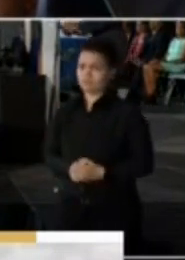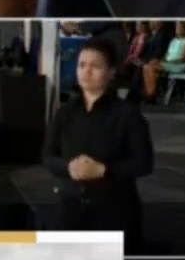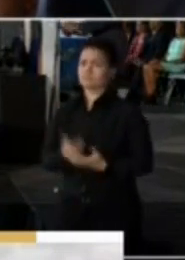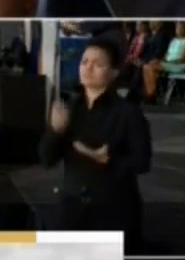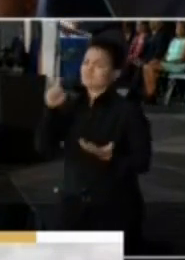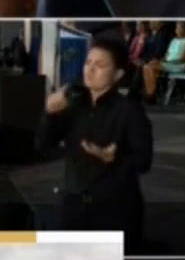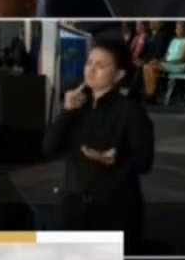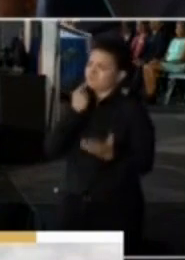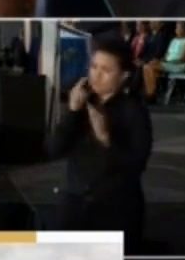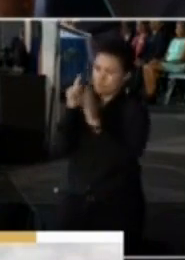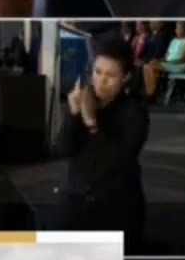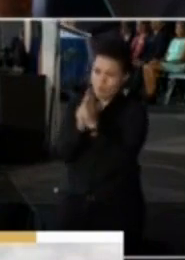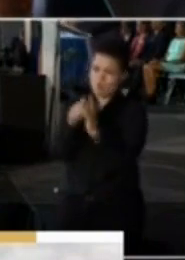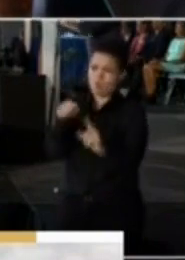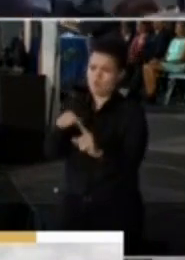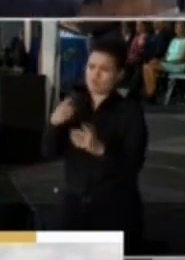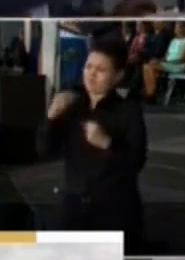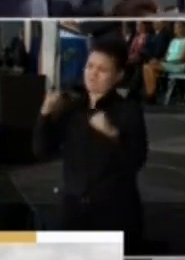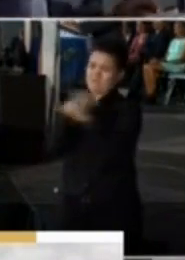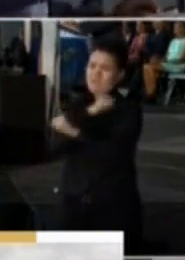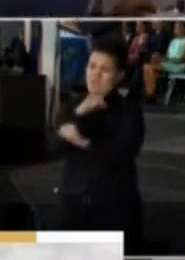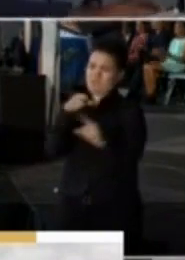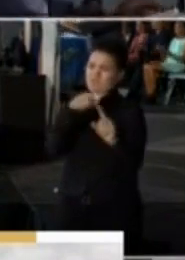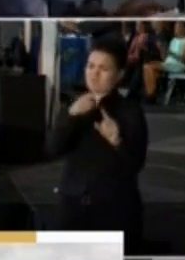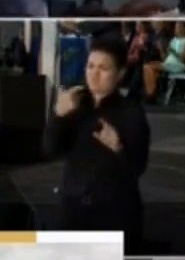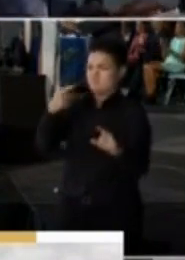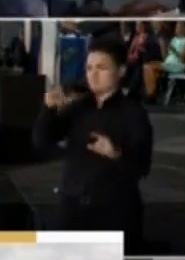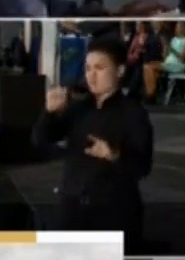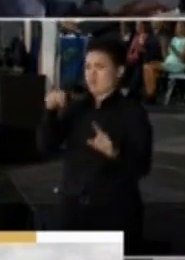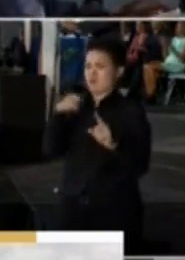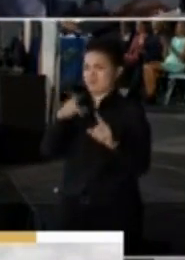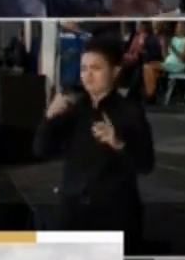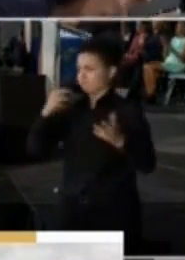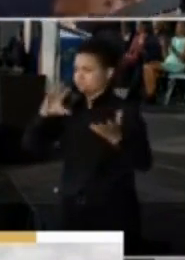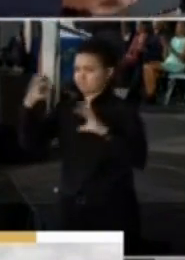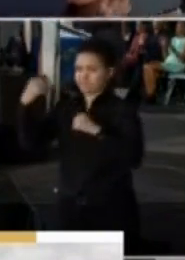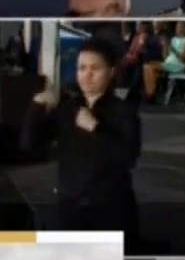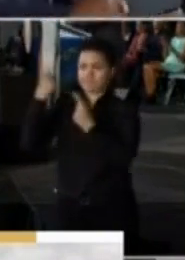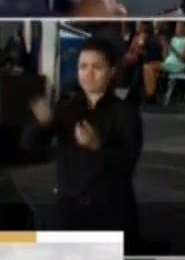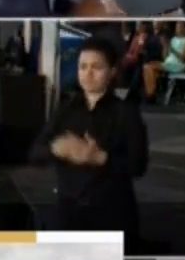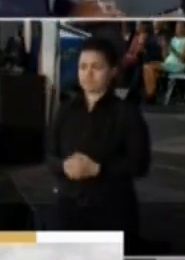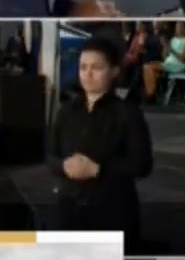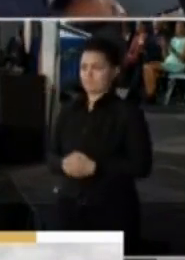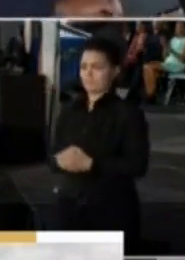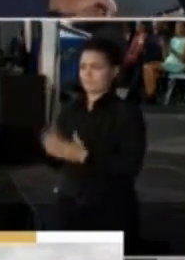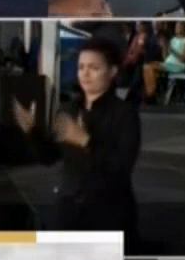our city. Thank you, Co. Finnegan and the U.S. Attorney's Office.